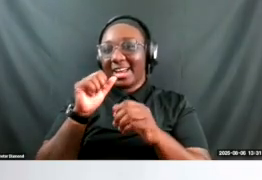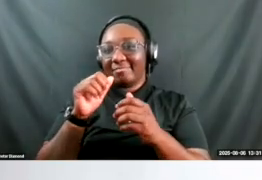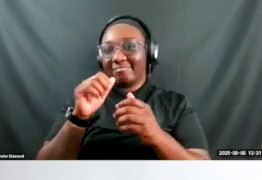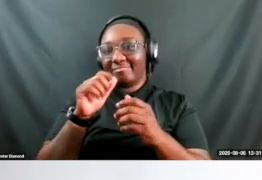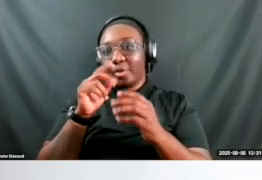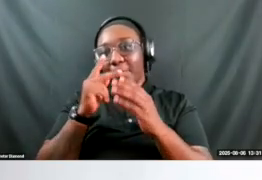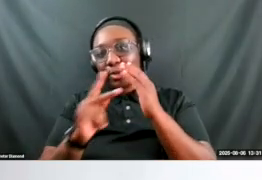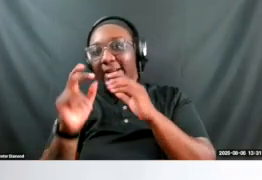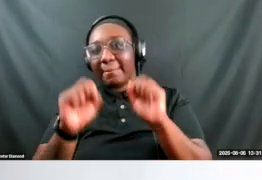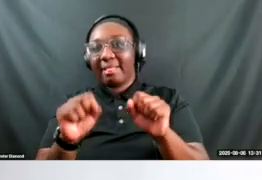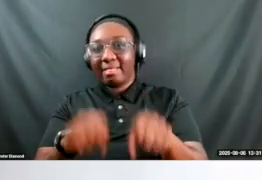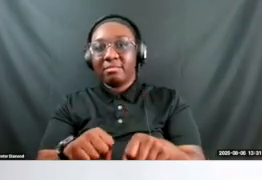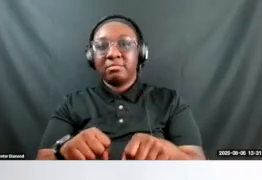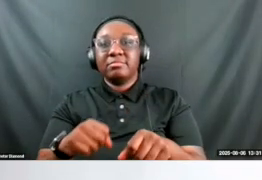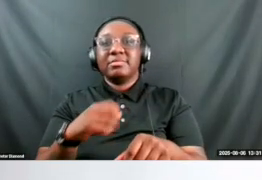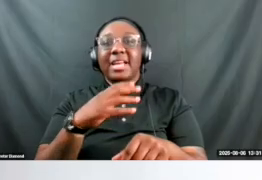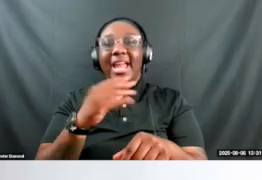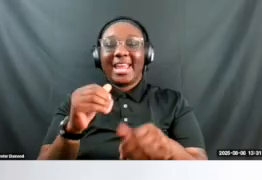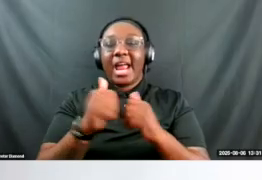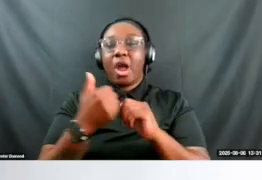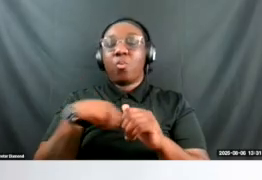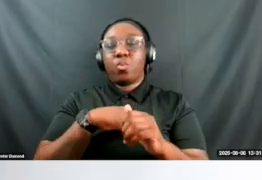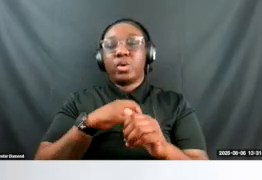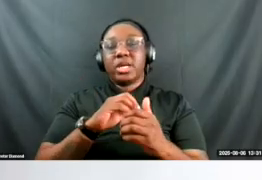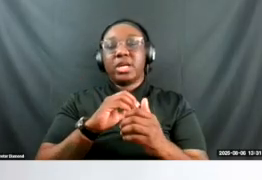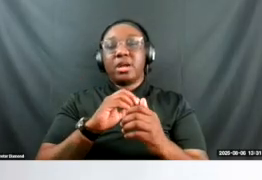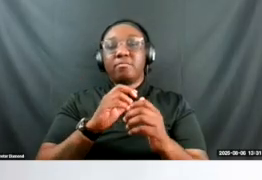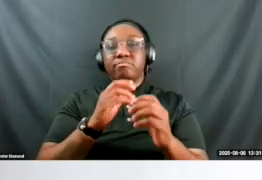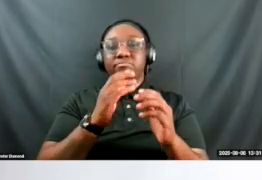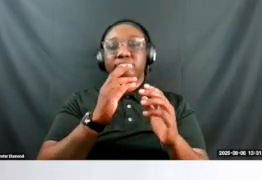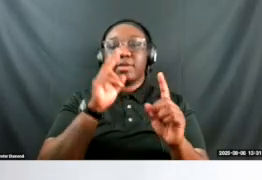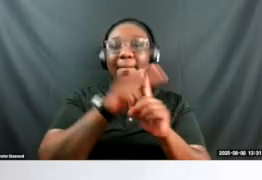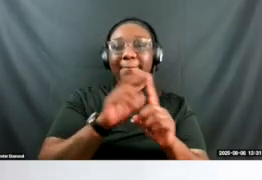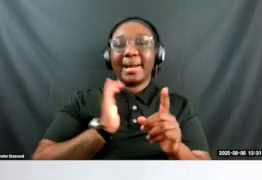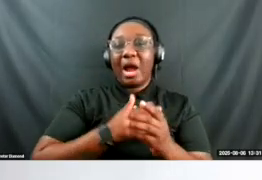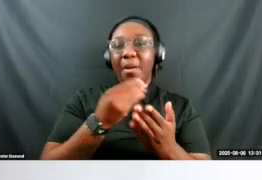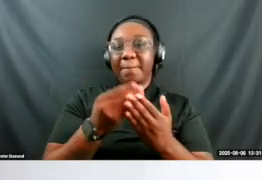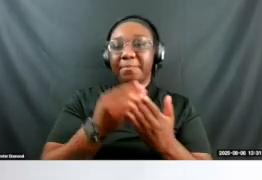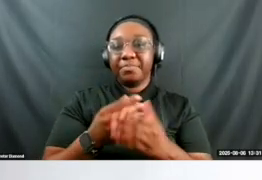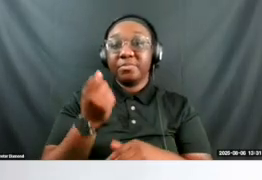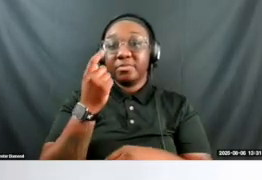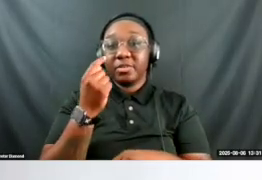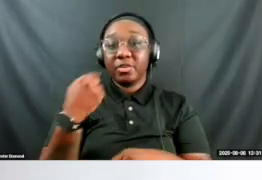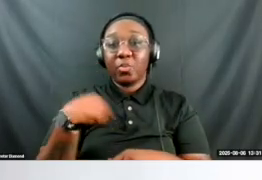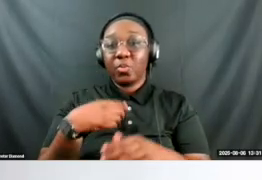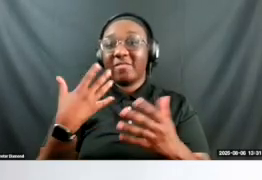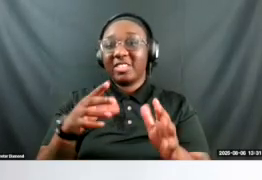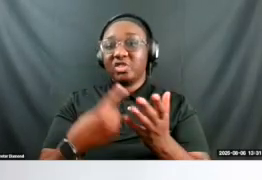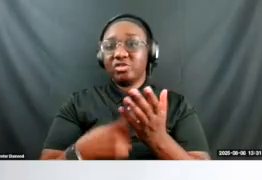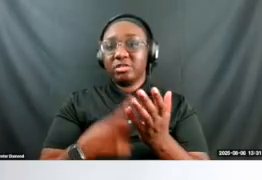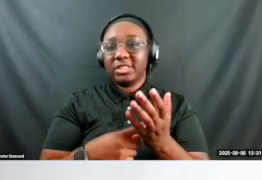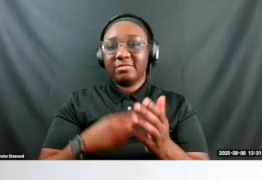So as we discussed previously, this work is not just beginning. CARB staff has been working on alignment through